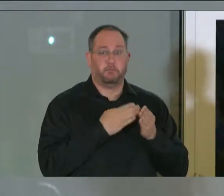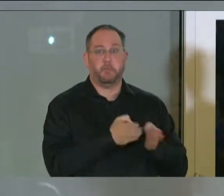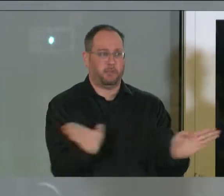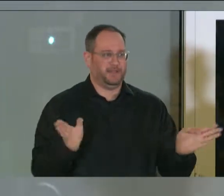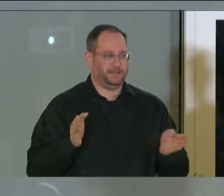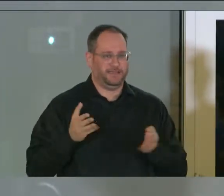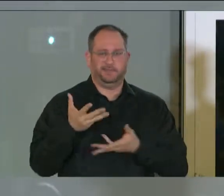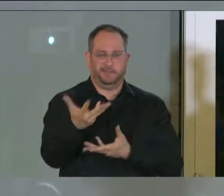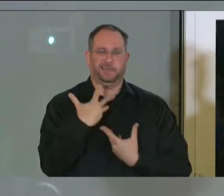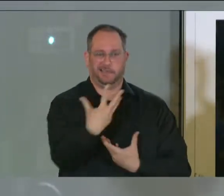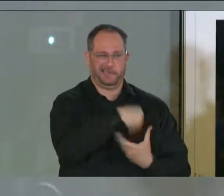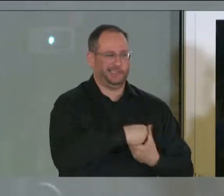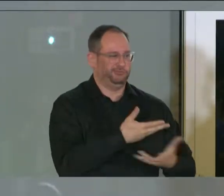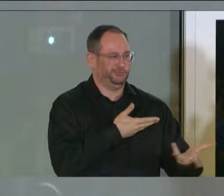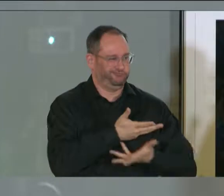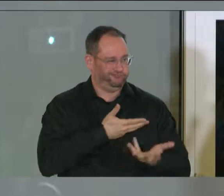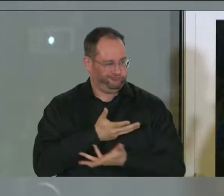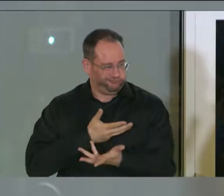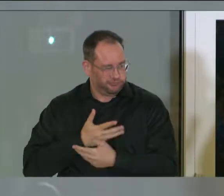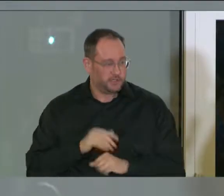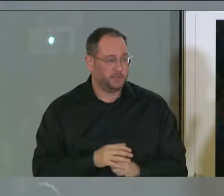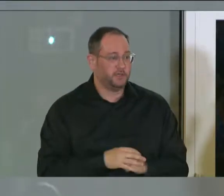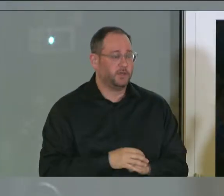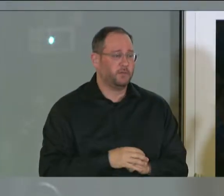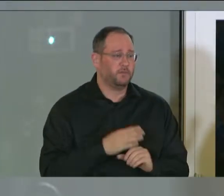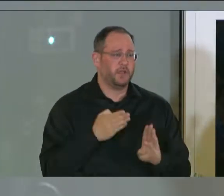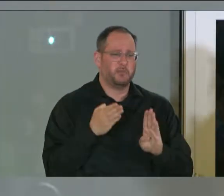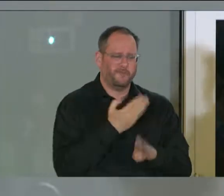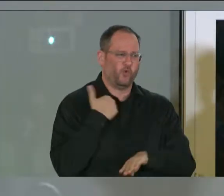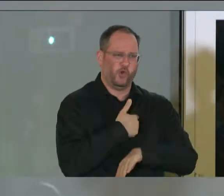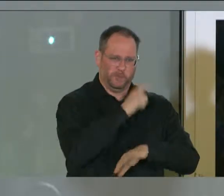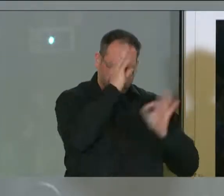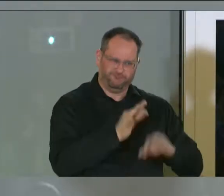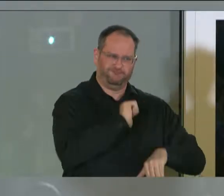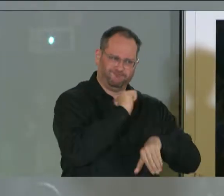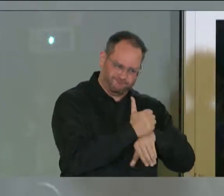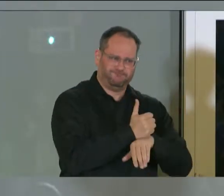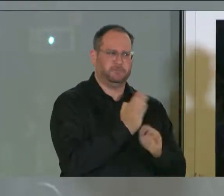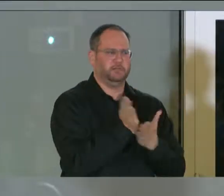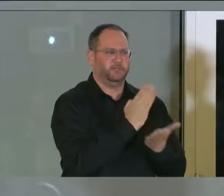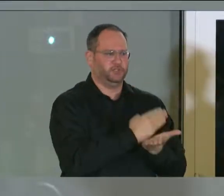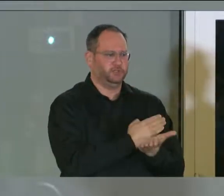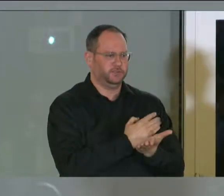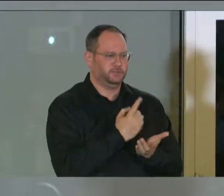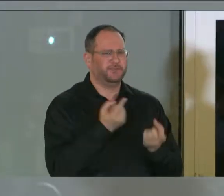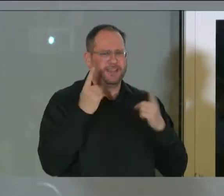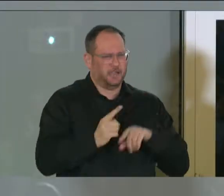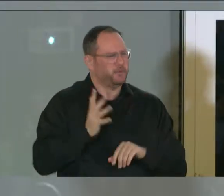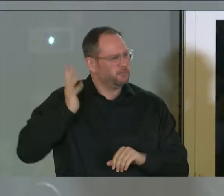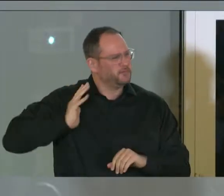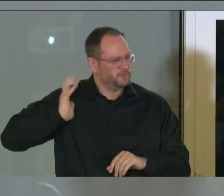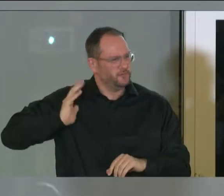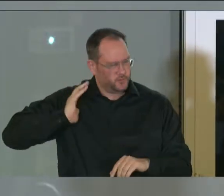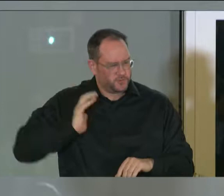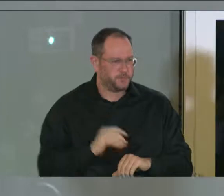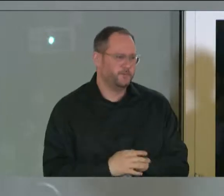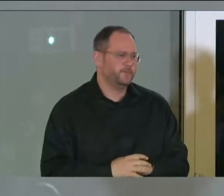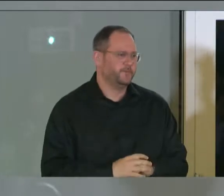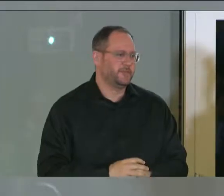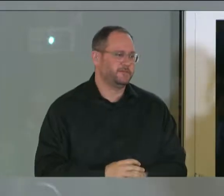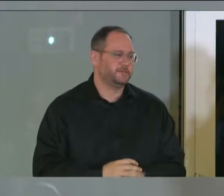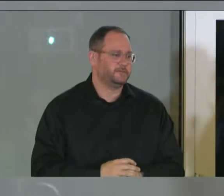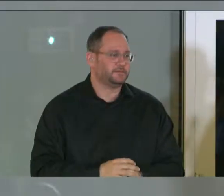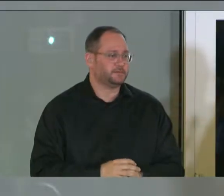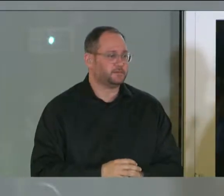to finalizing our budget, which had not always been the case here in the district. Frequently, the